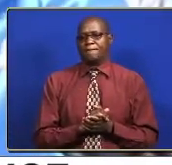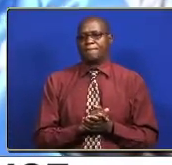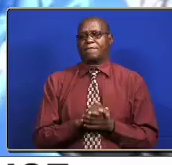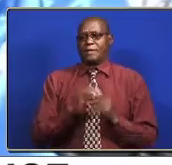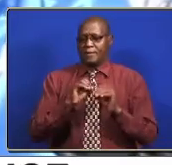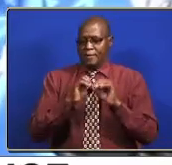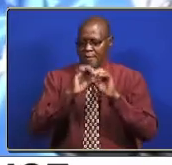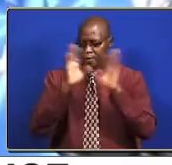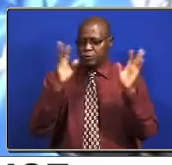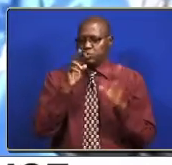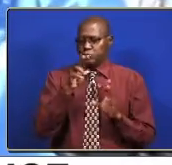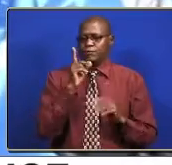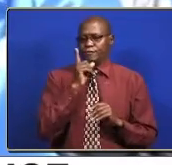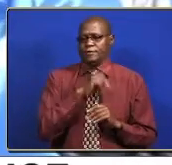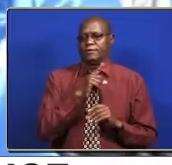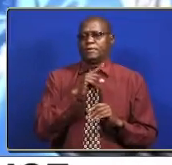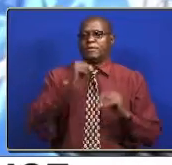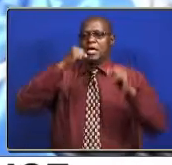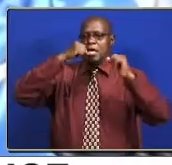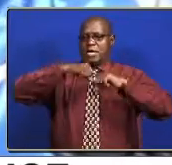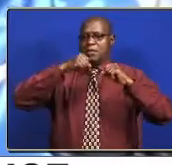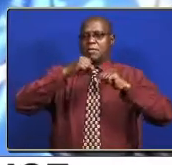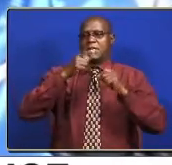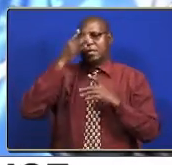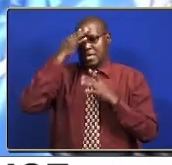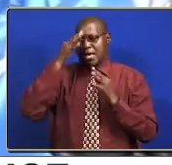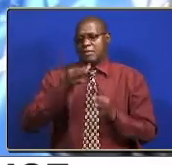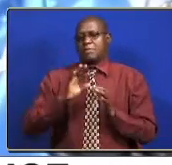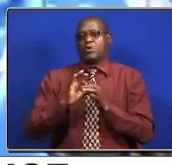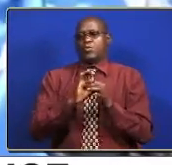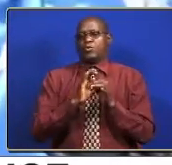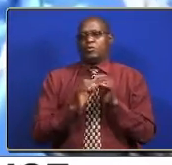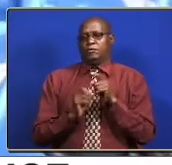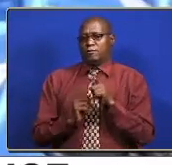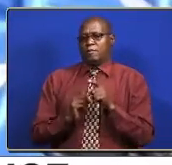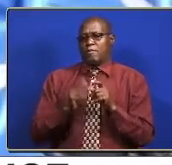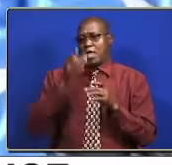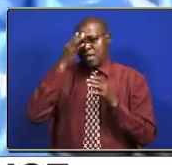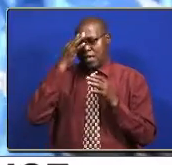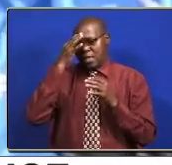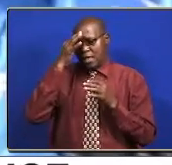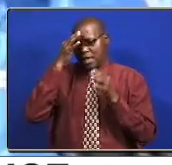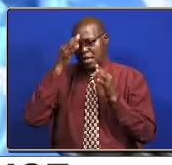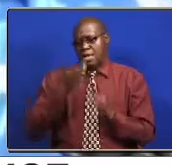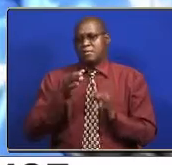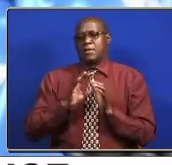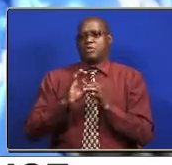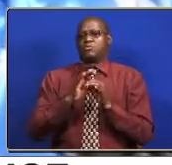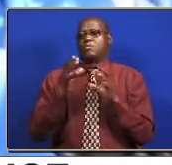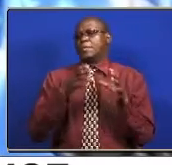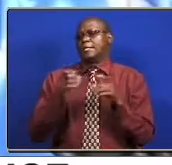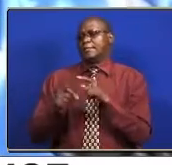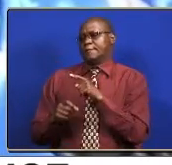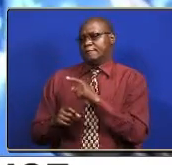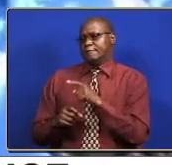wazi, agreement ya Azimio. Hiyo agreement ya Azimio Party